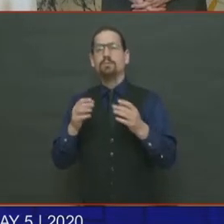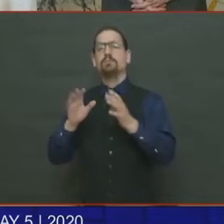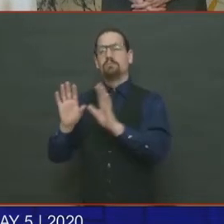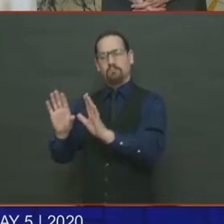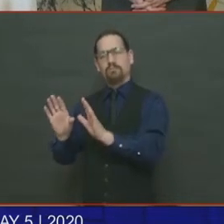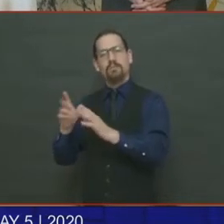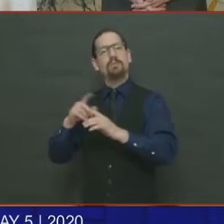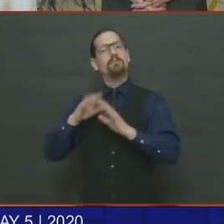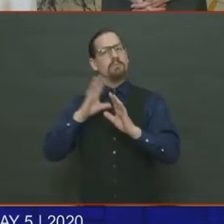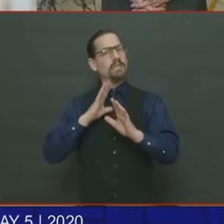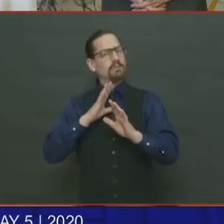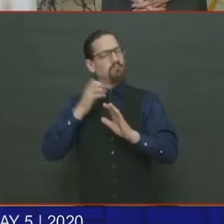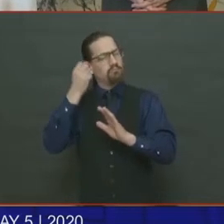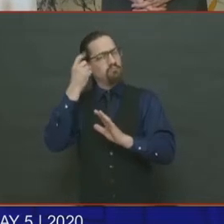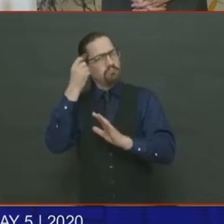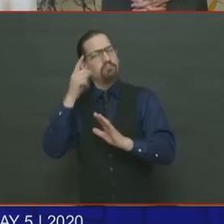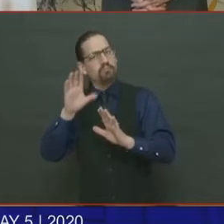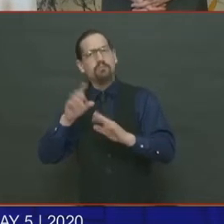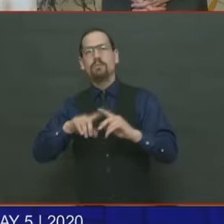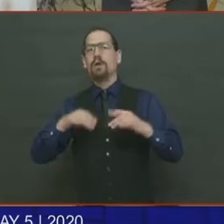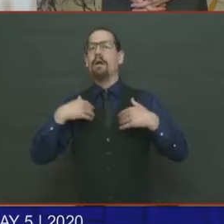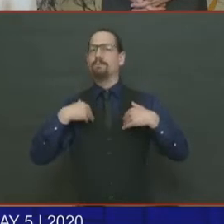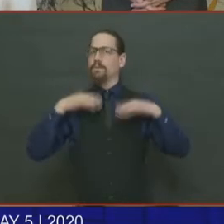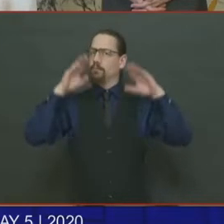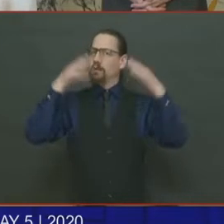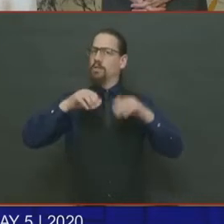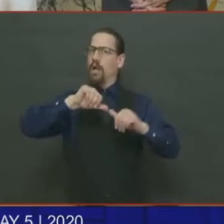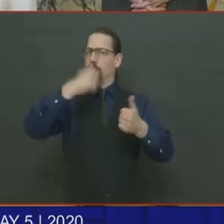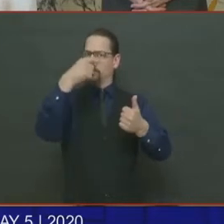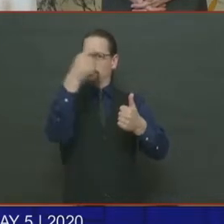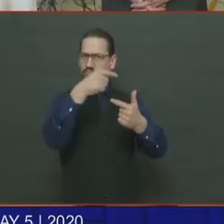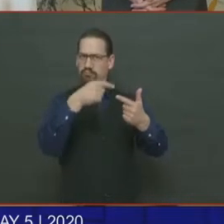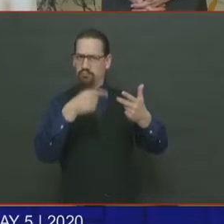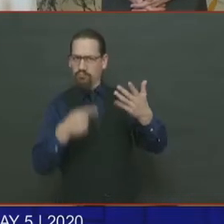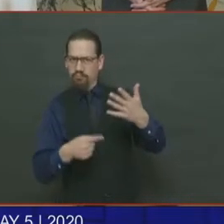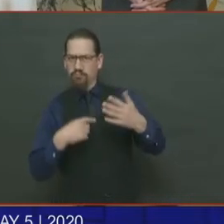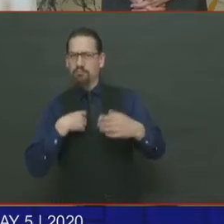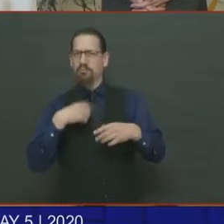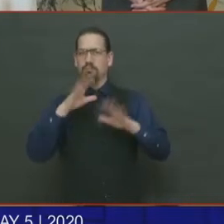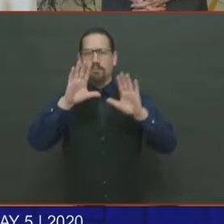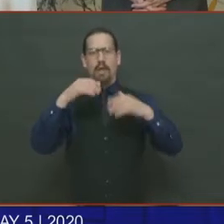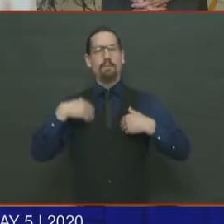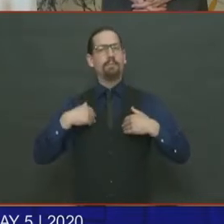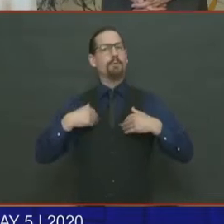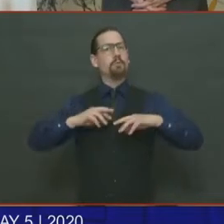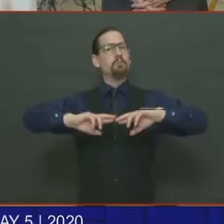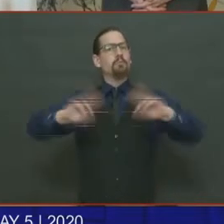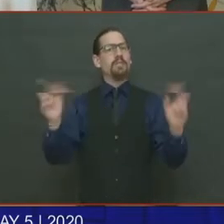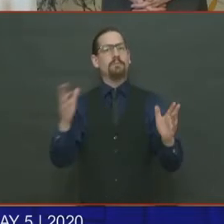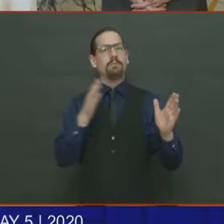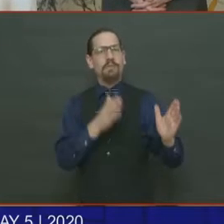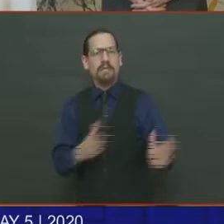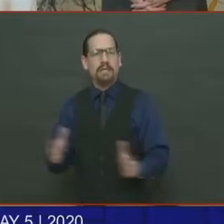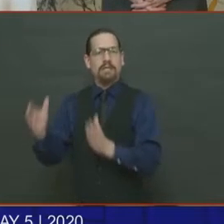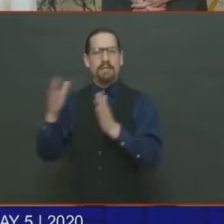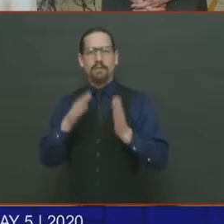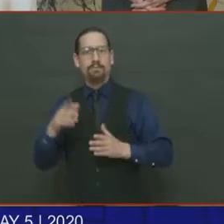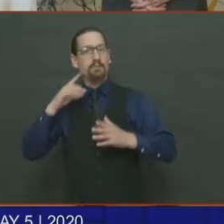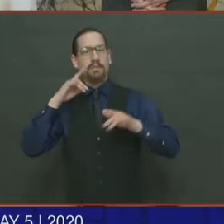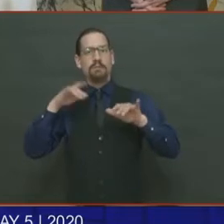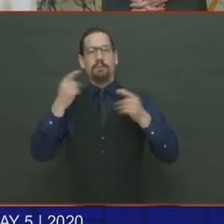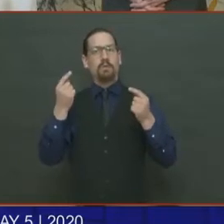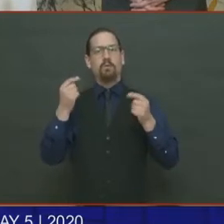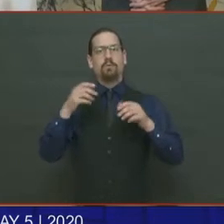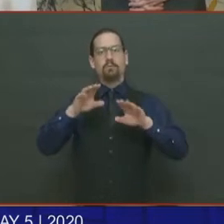I need to make sure we have a whole system set up, systems in place, so that when we reopen the